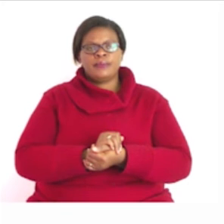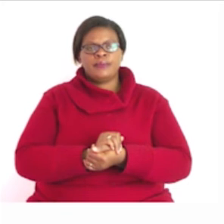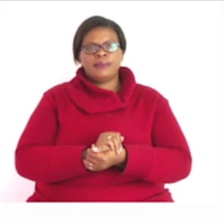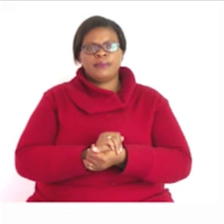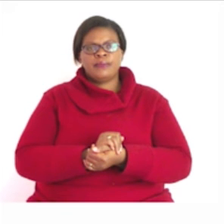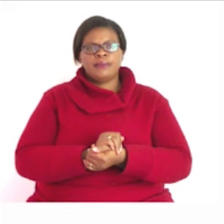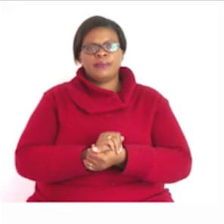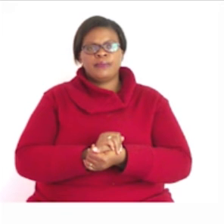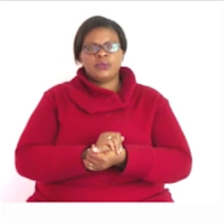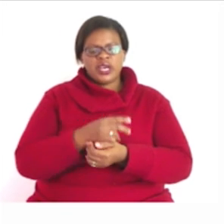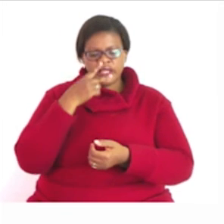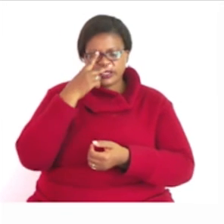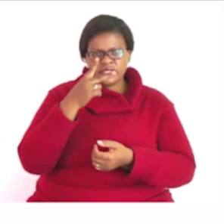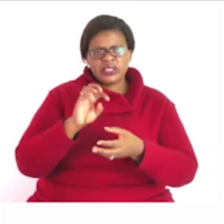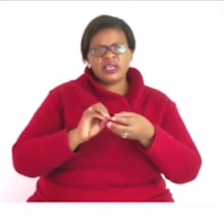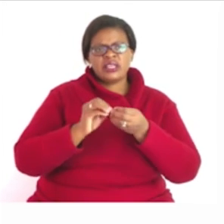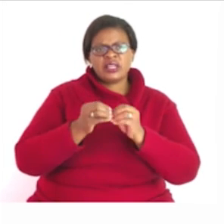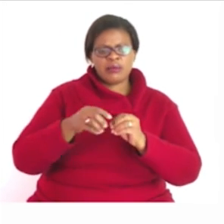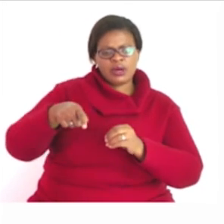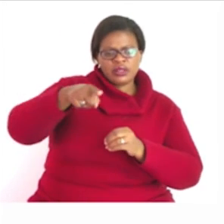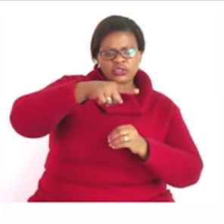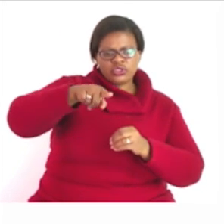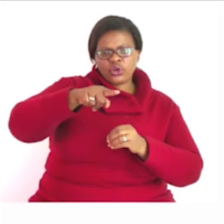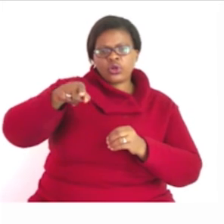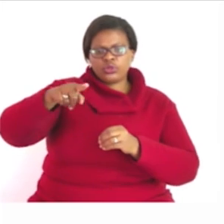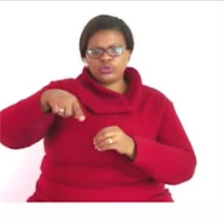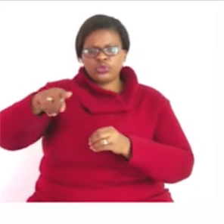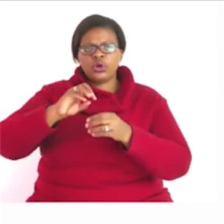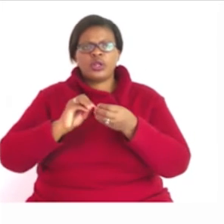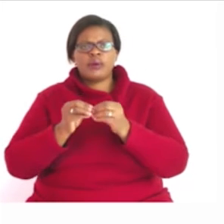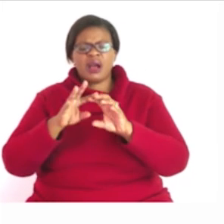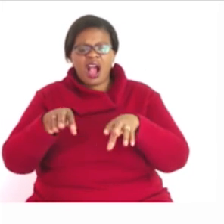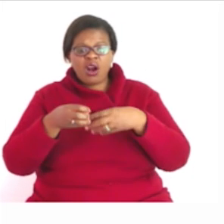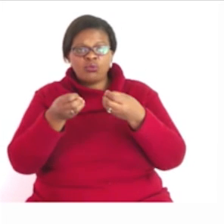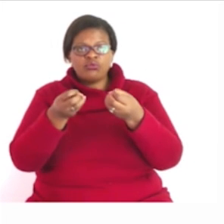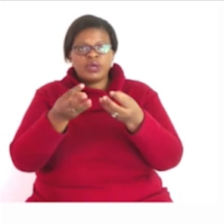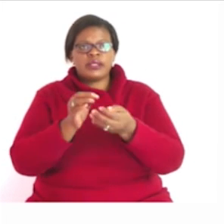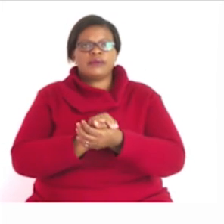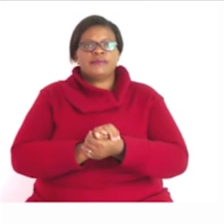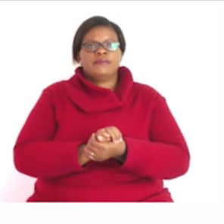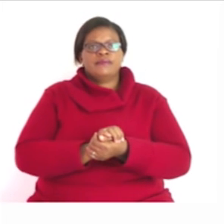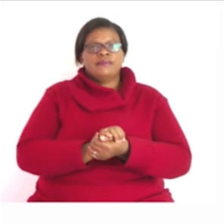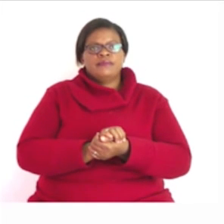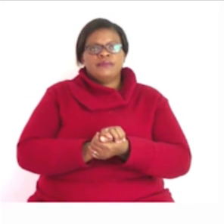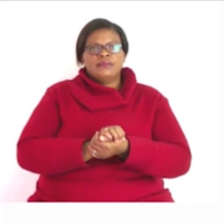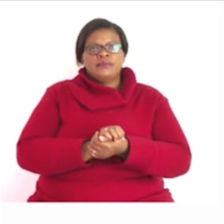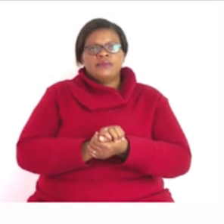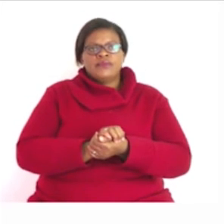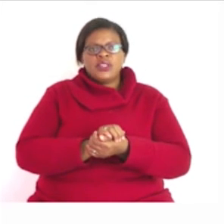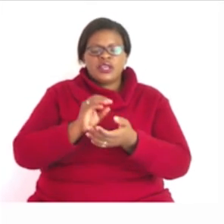and then you discover those numbers that you encircle. How many are they? Okay?